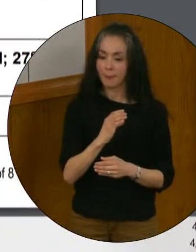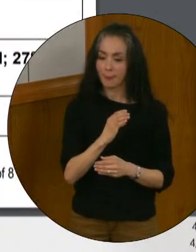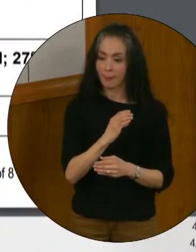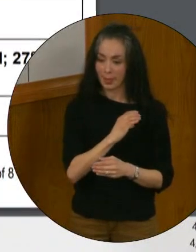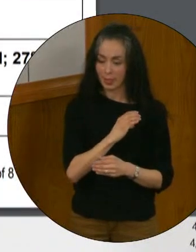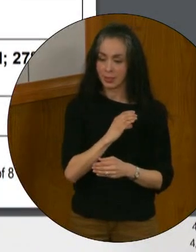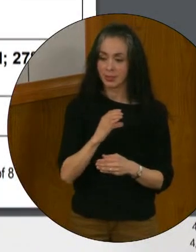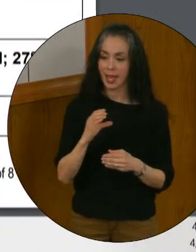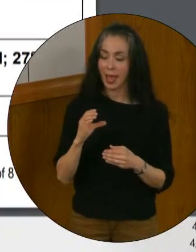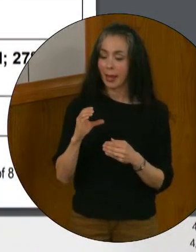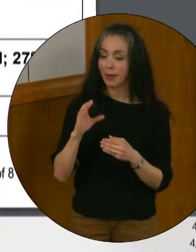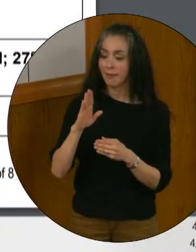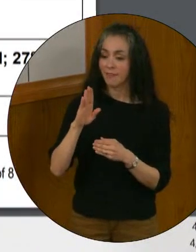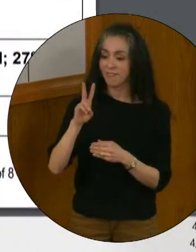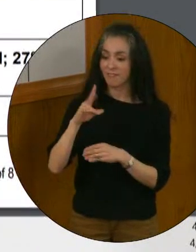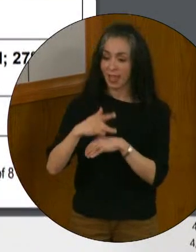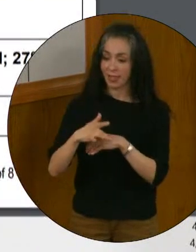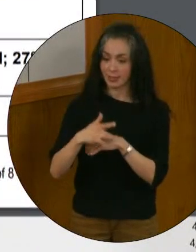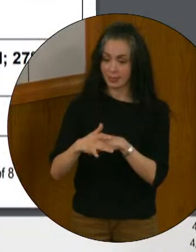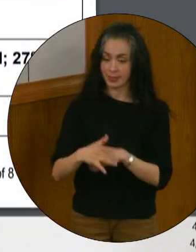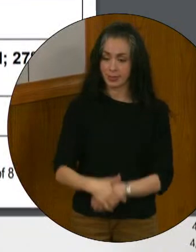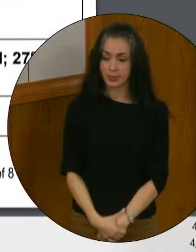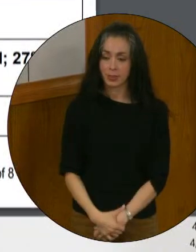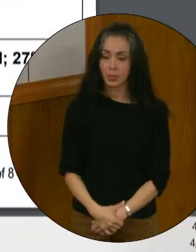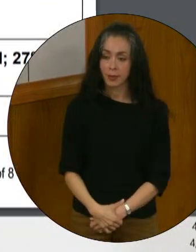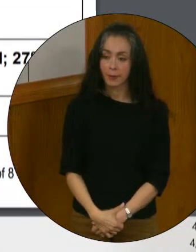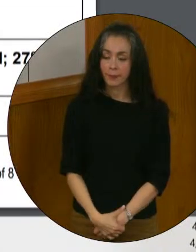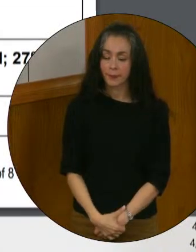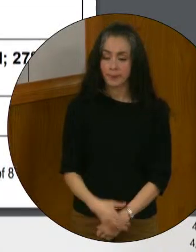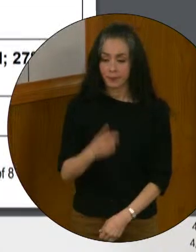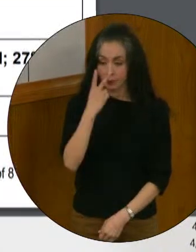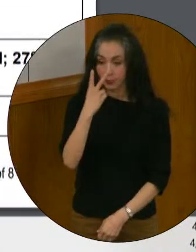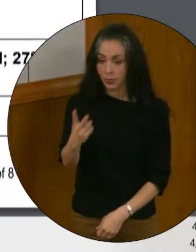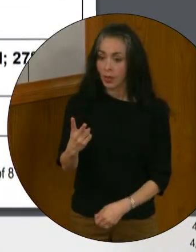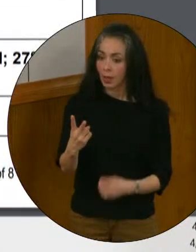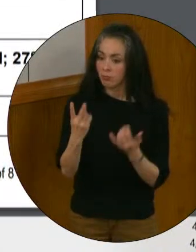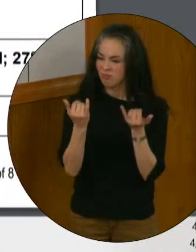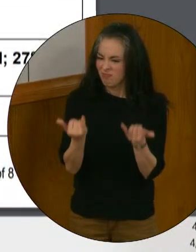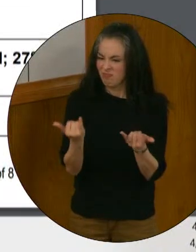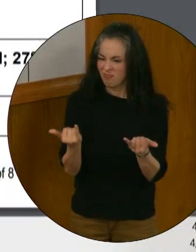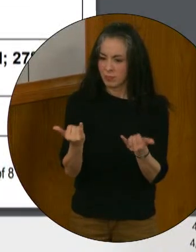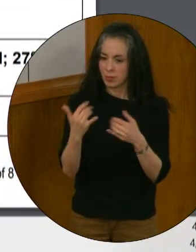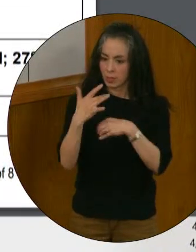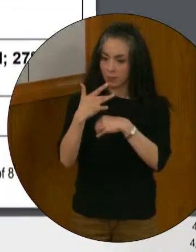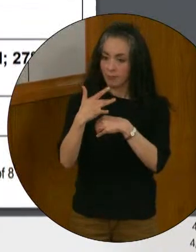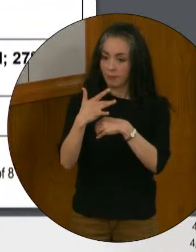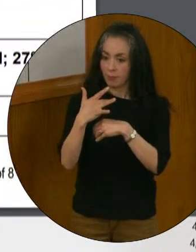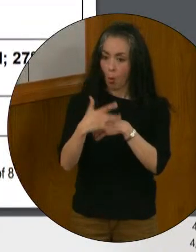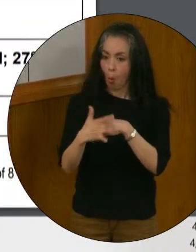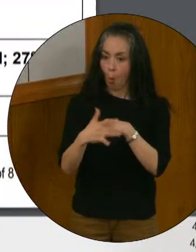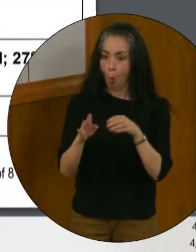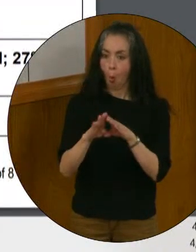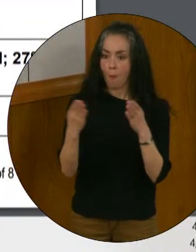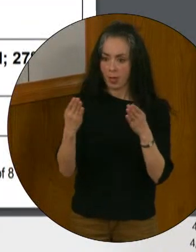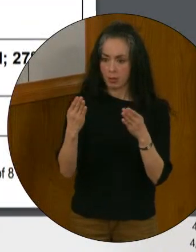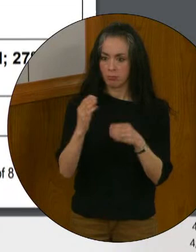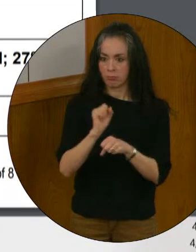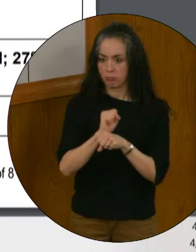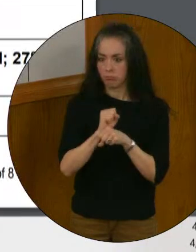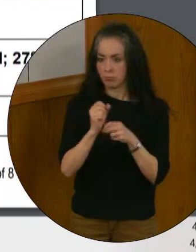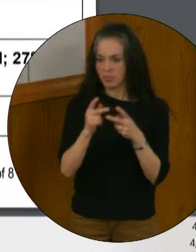vacancies. Here, you'll see the current openings that exist in the board,